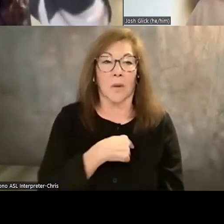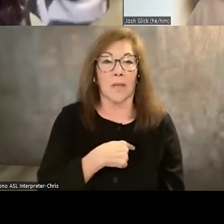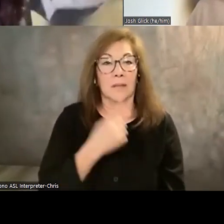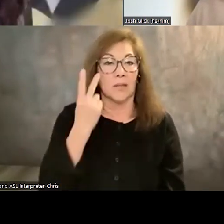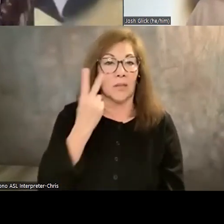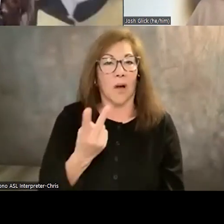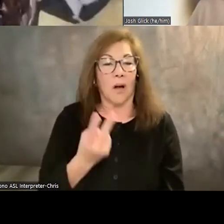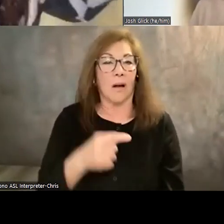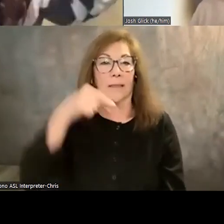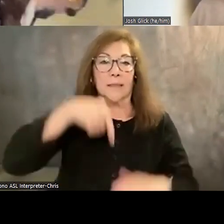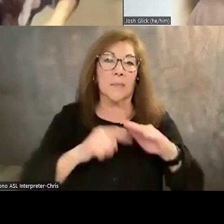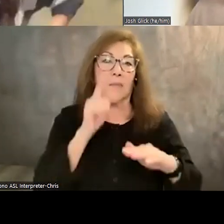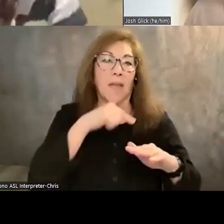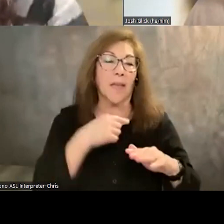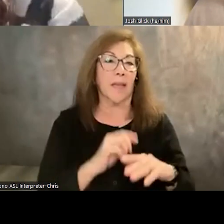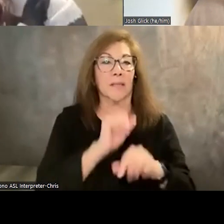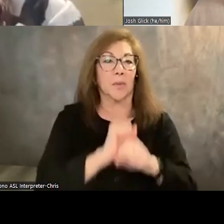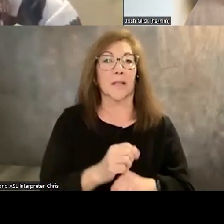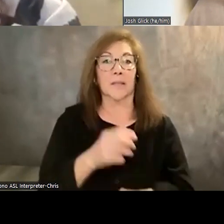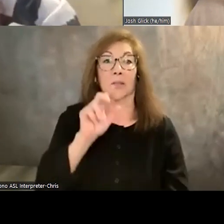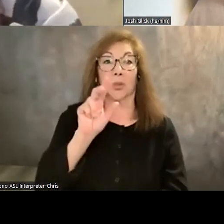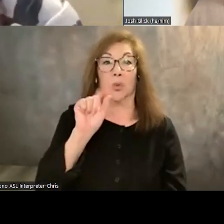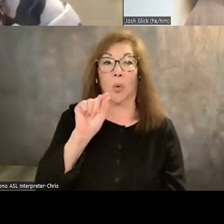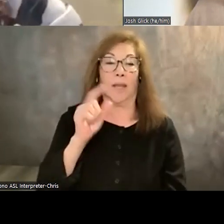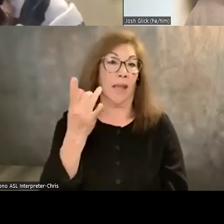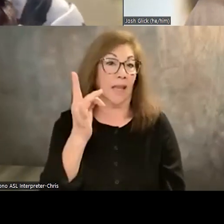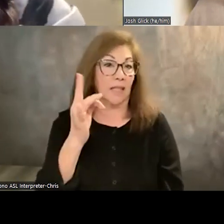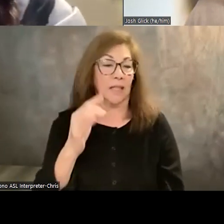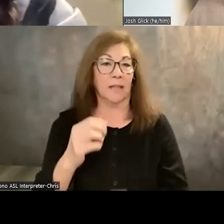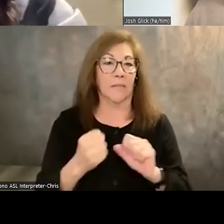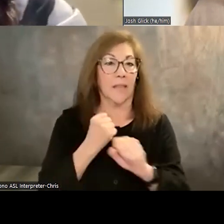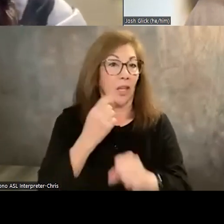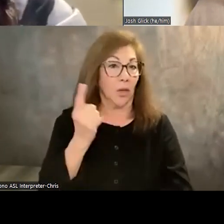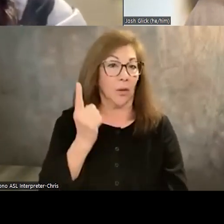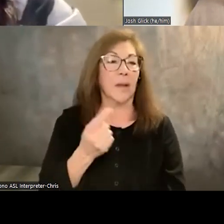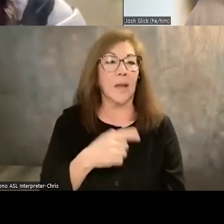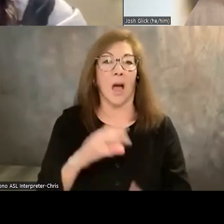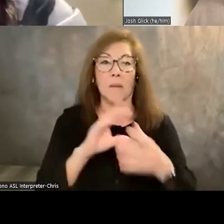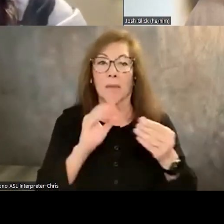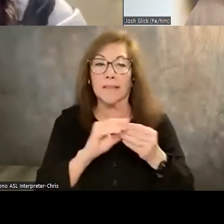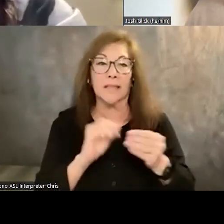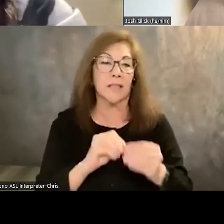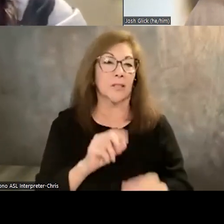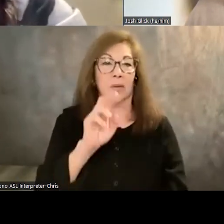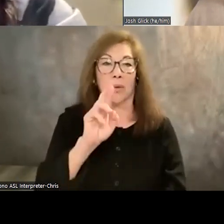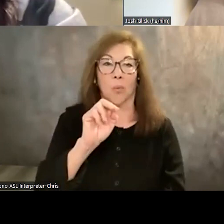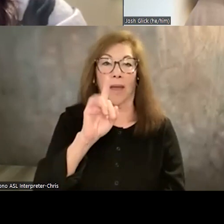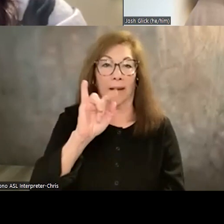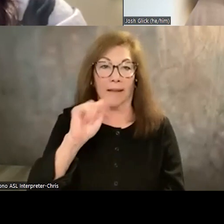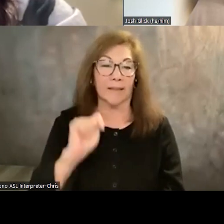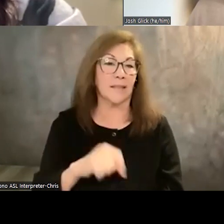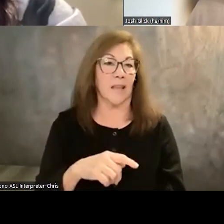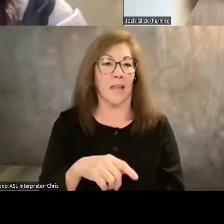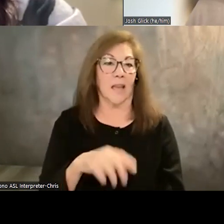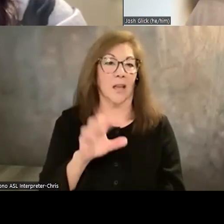of deepfaking as a practice in 2018 on message forums on, you know, on Reddit and on 4chan. And